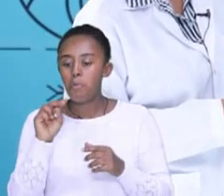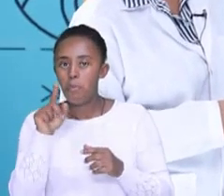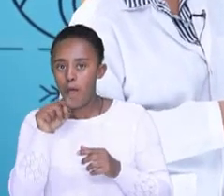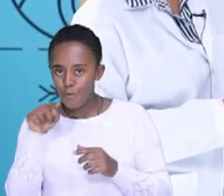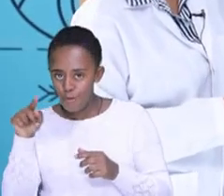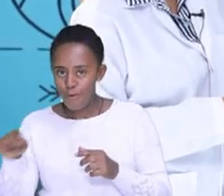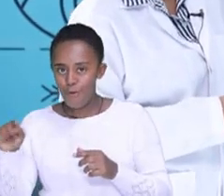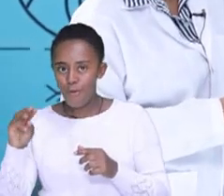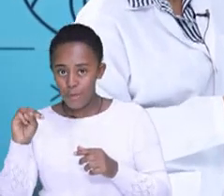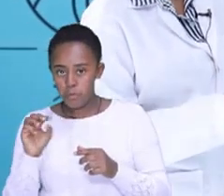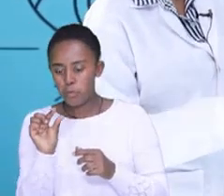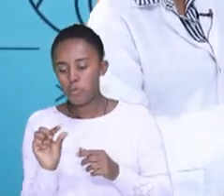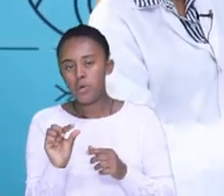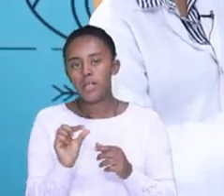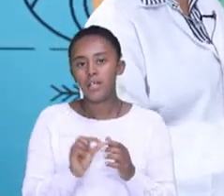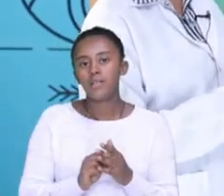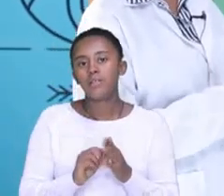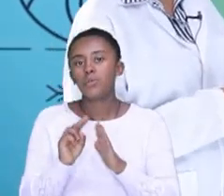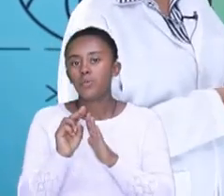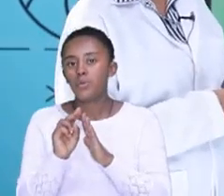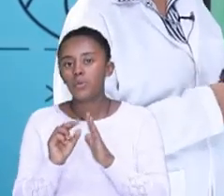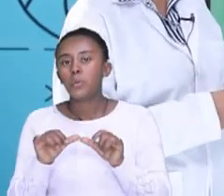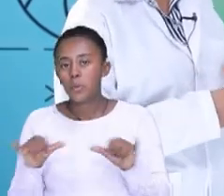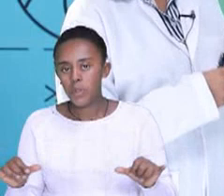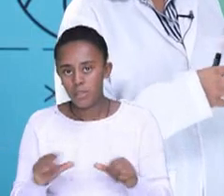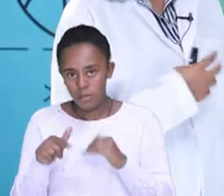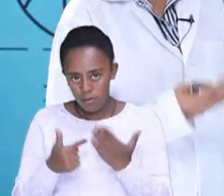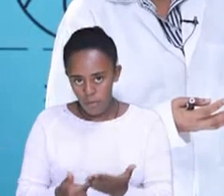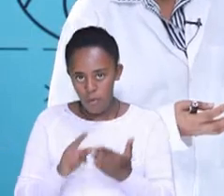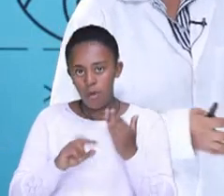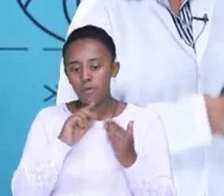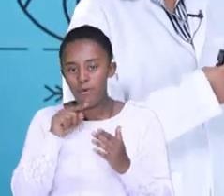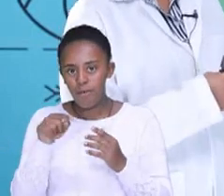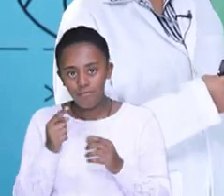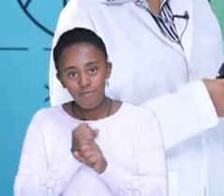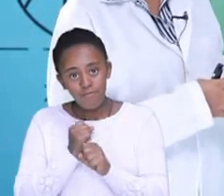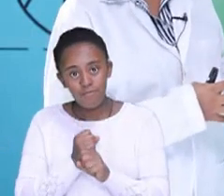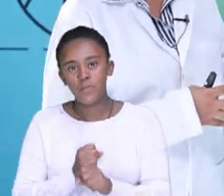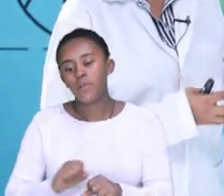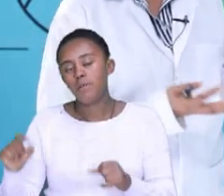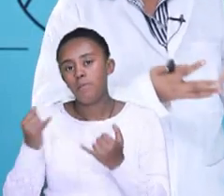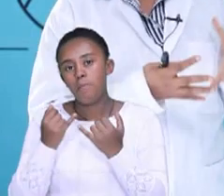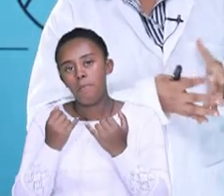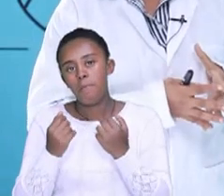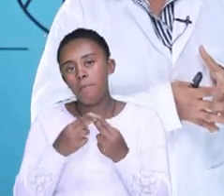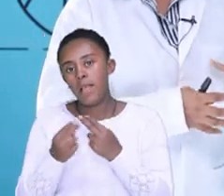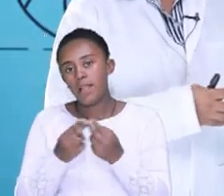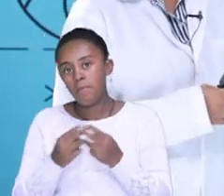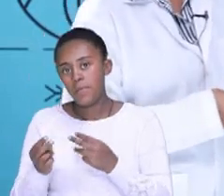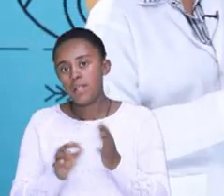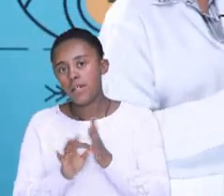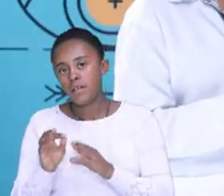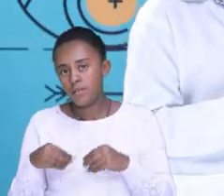micrometer is the smallest unit, the next smallest unit. So what we have to do, we have to multiply the given